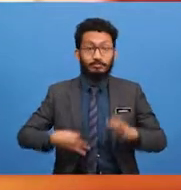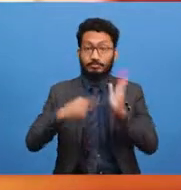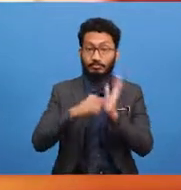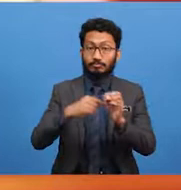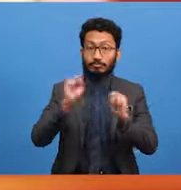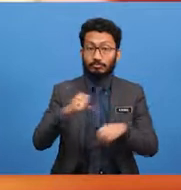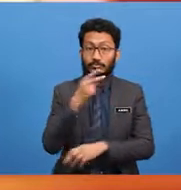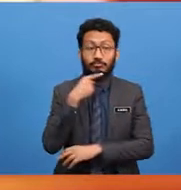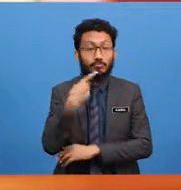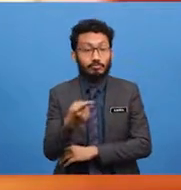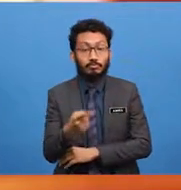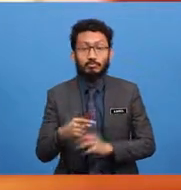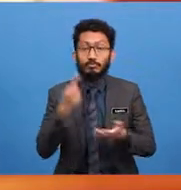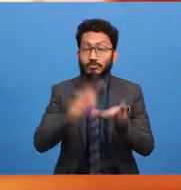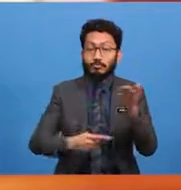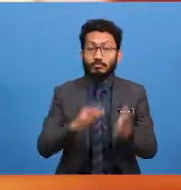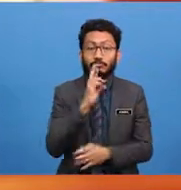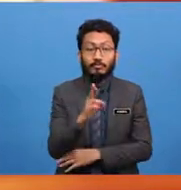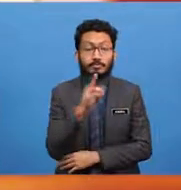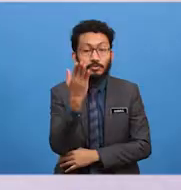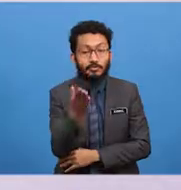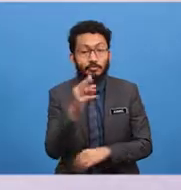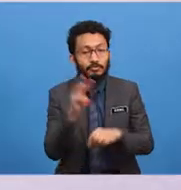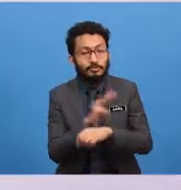me what are you wearing today?